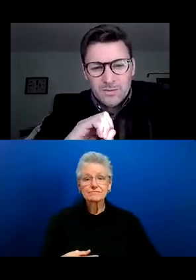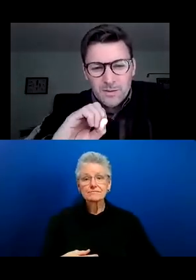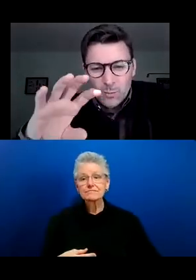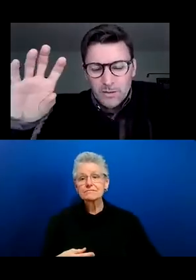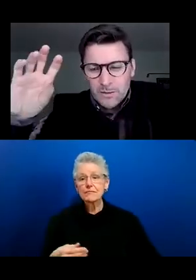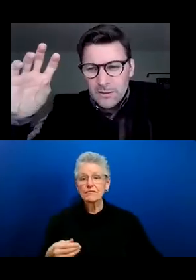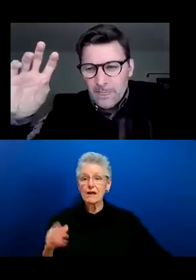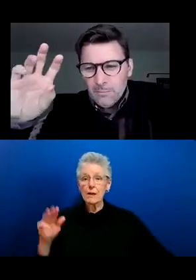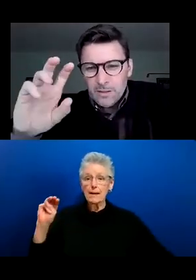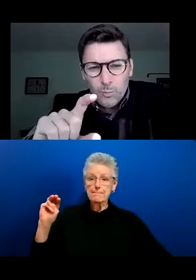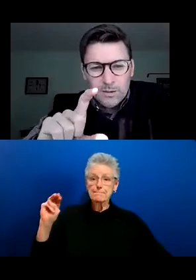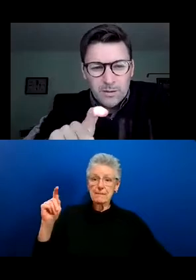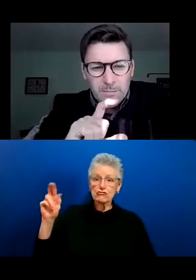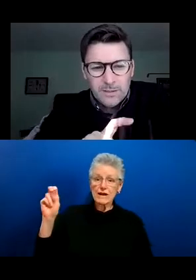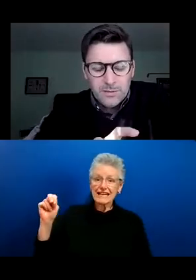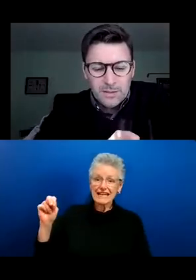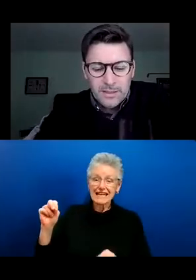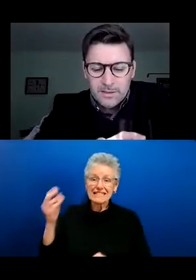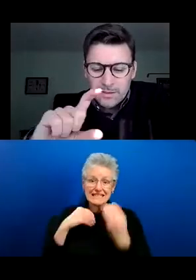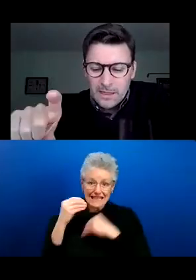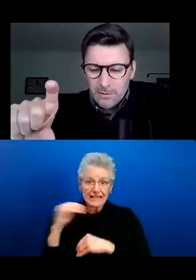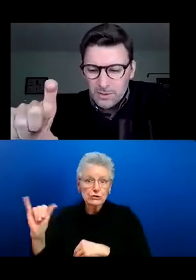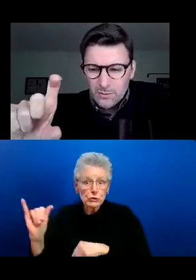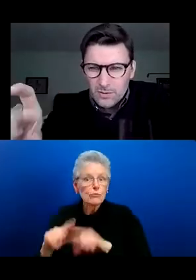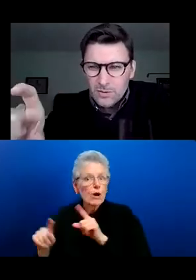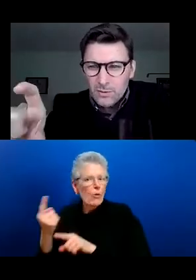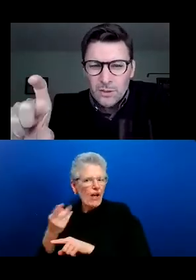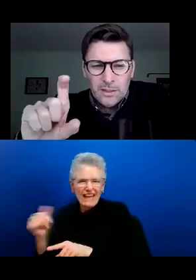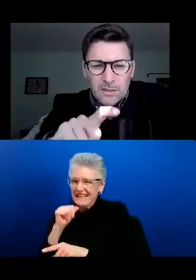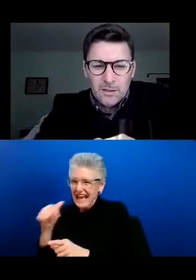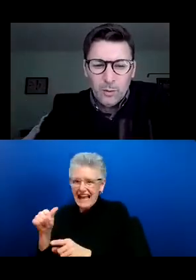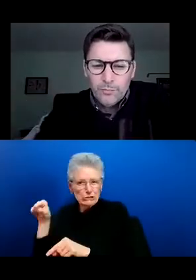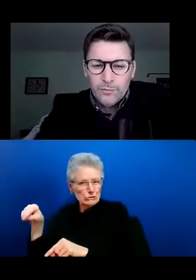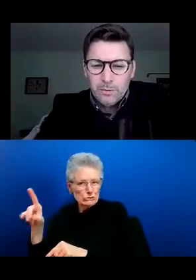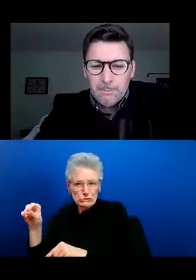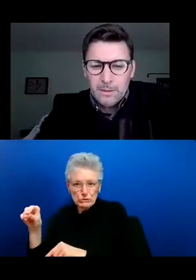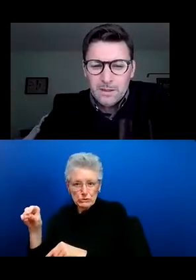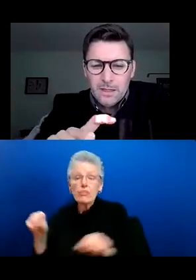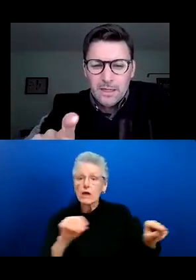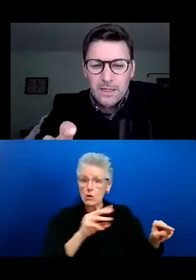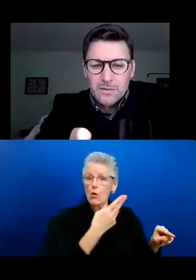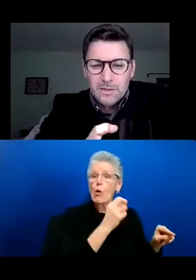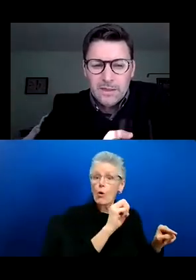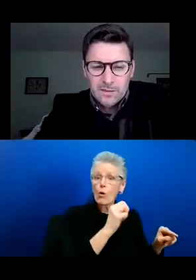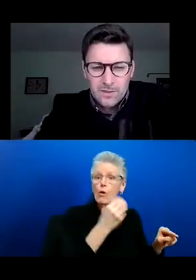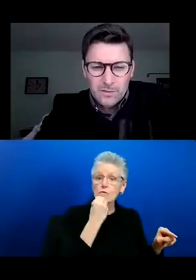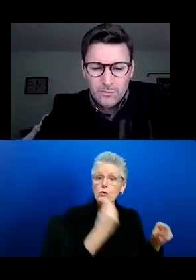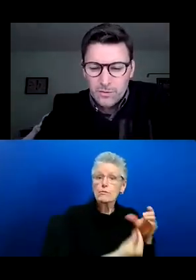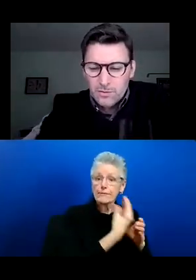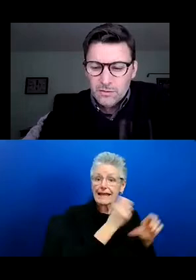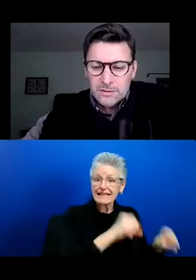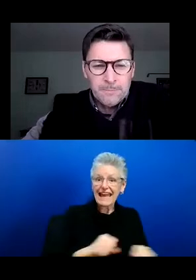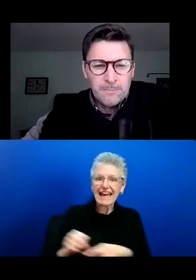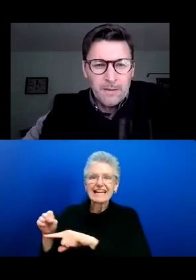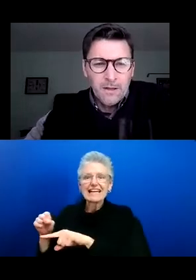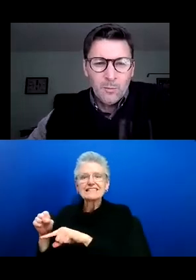of these things as well, but the one thing the Mediterranean diet has not been shown to do that the whole food plant-based diet has is that disease